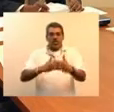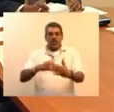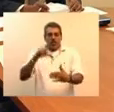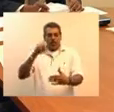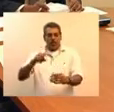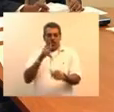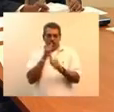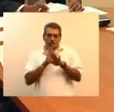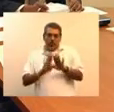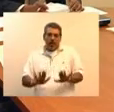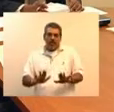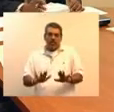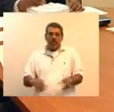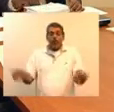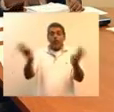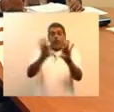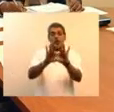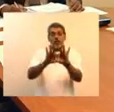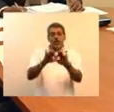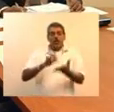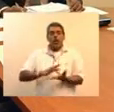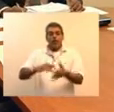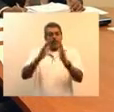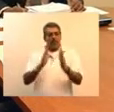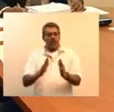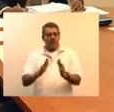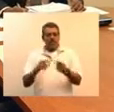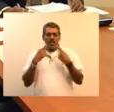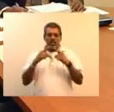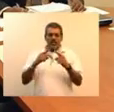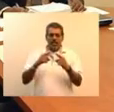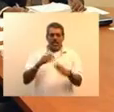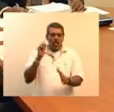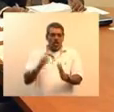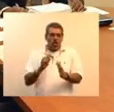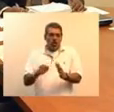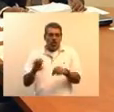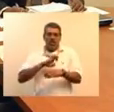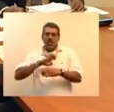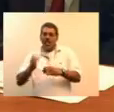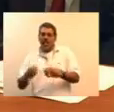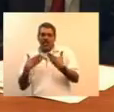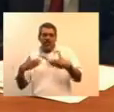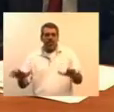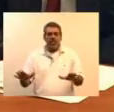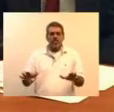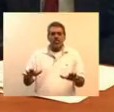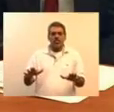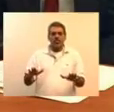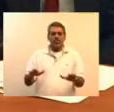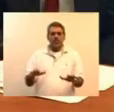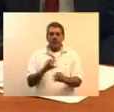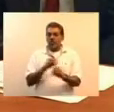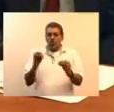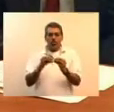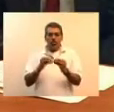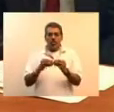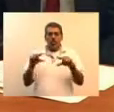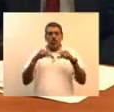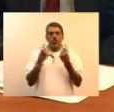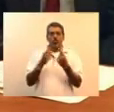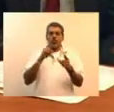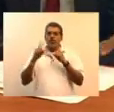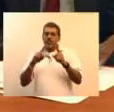or any documents submitted to the mediator by any of the parties. The mediator has a duty